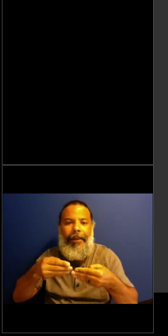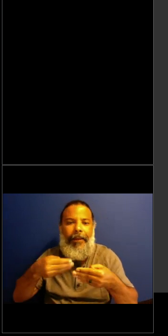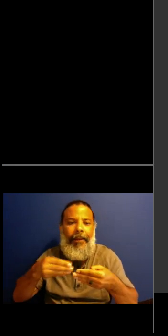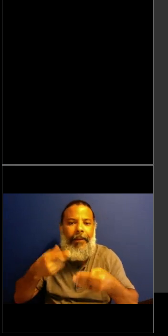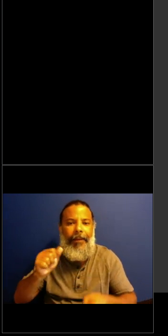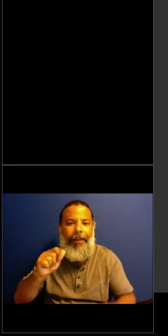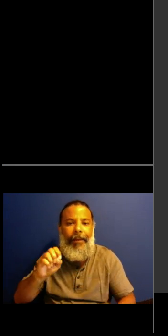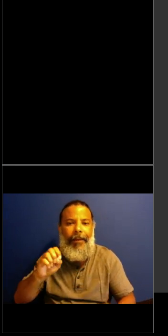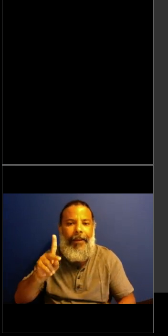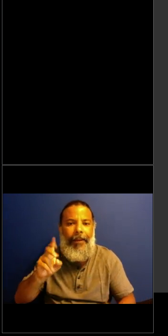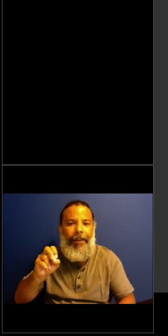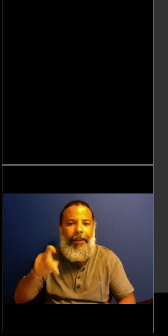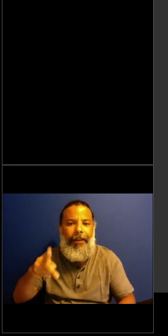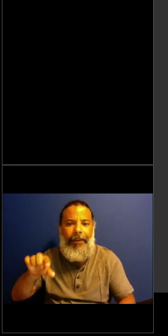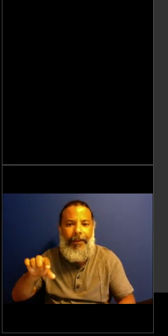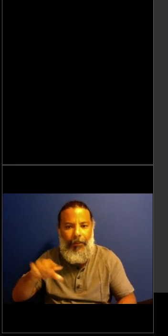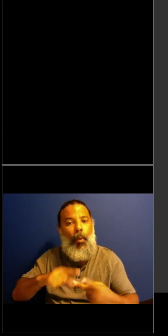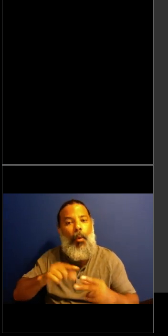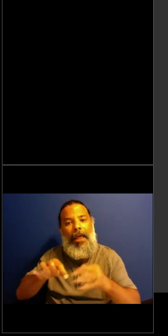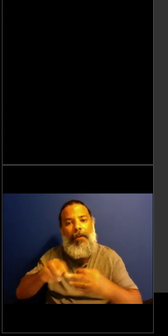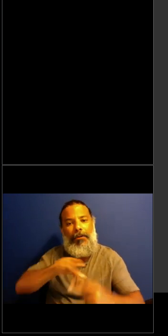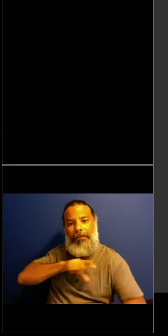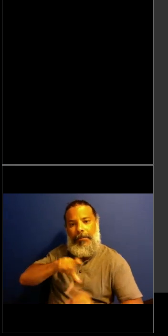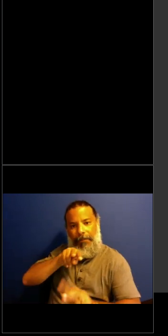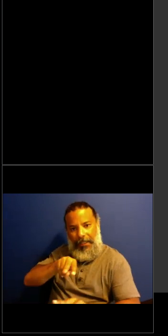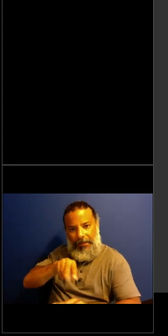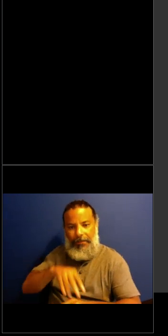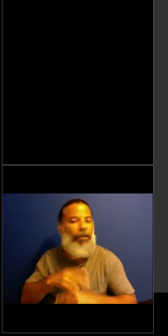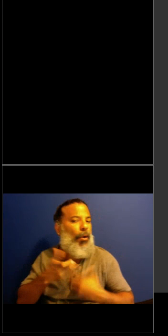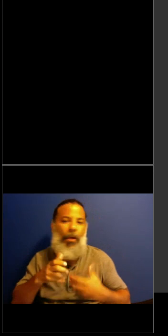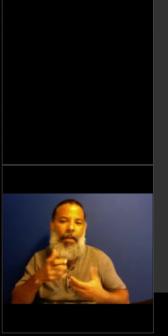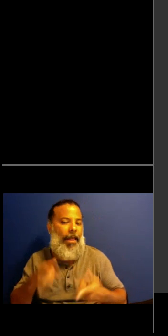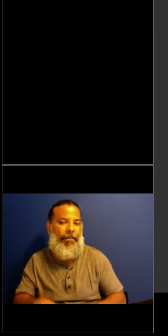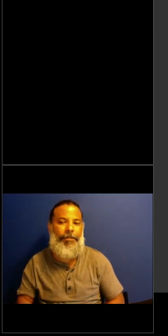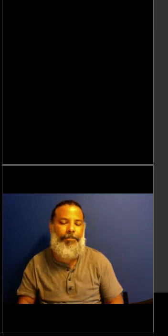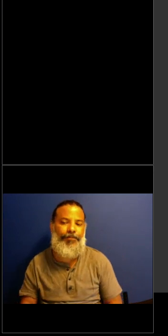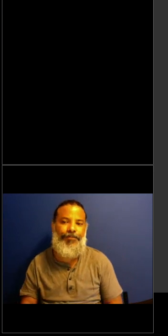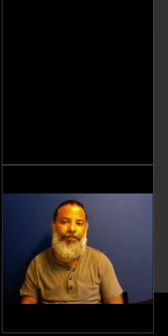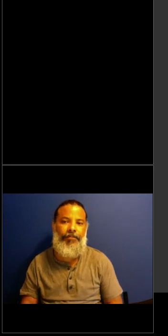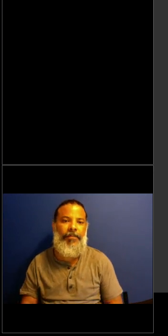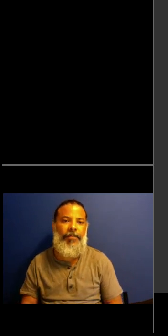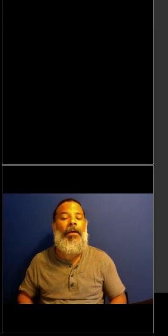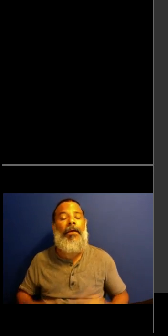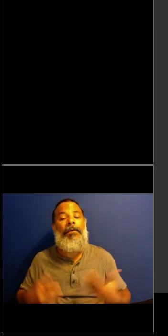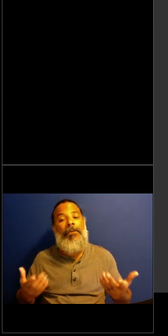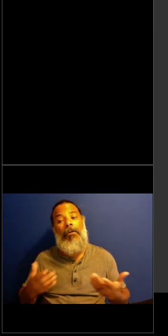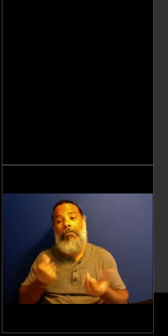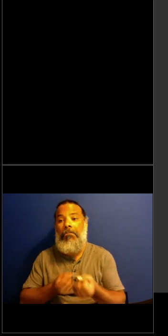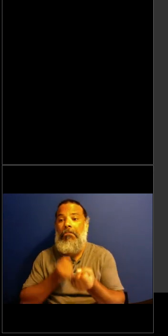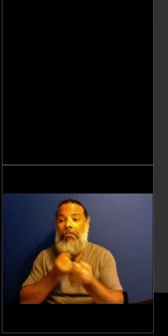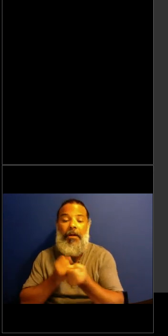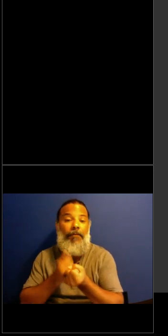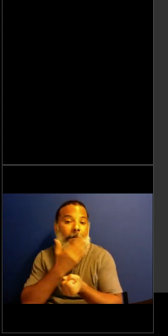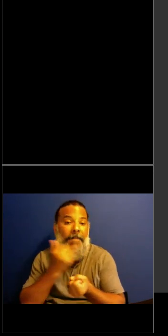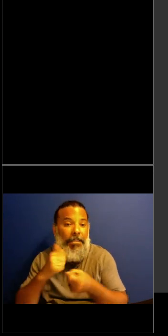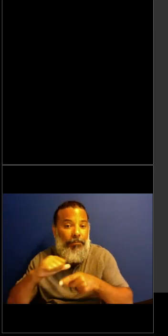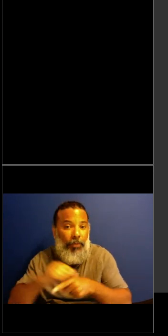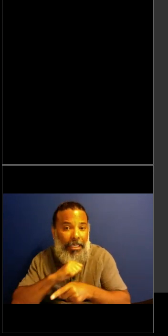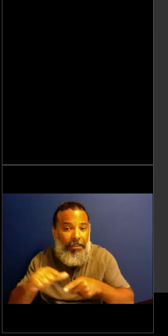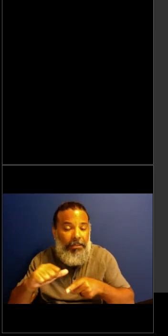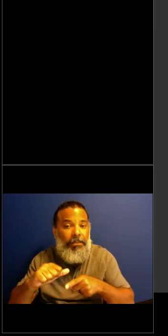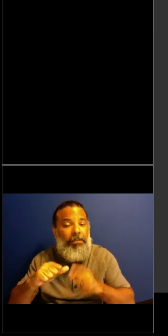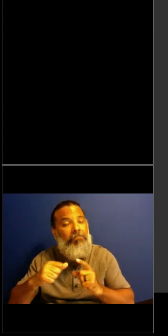policing that we don't want as linguists. So in this sense, advocating for best practices in referring